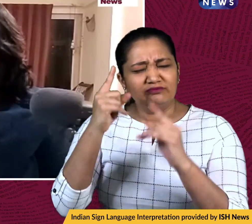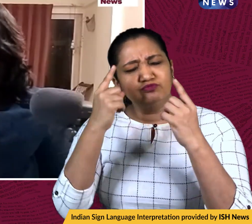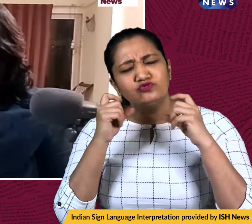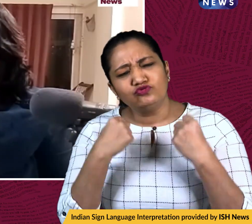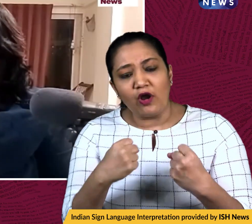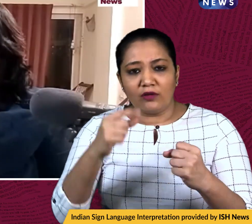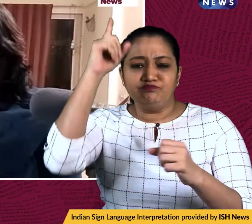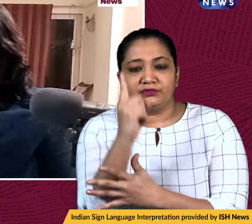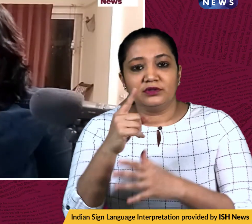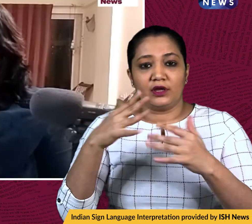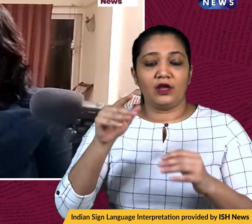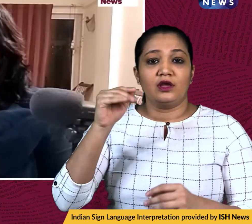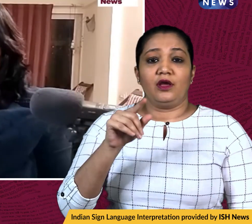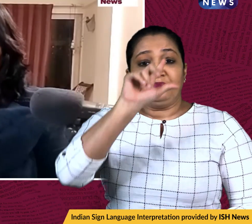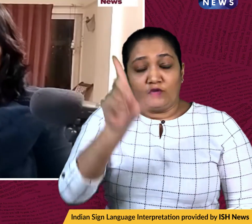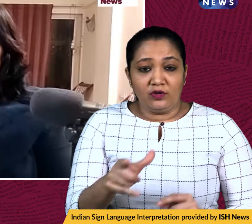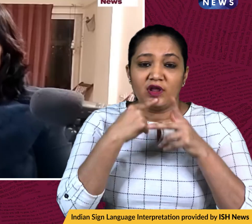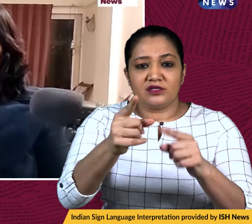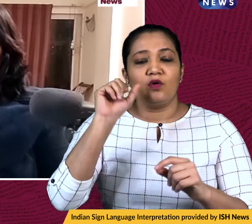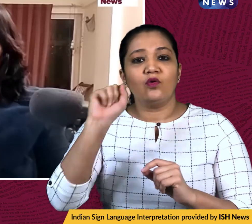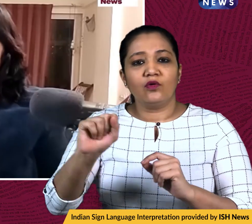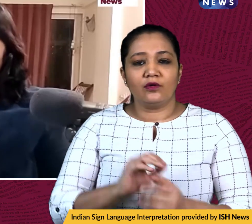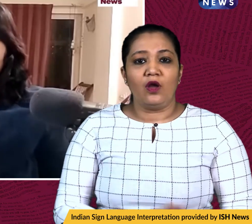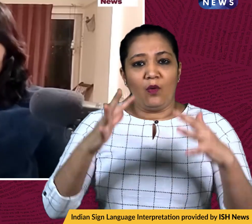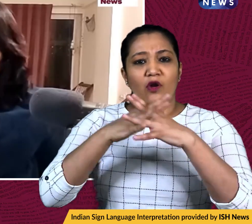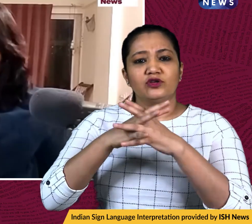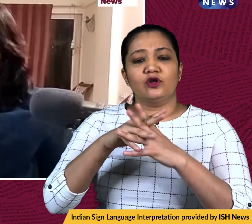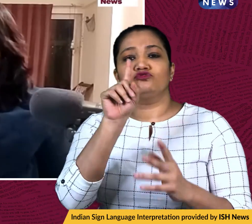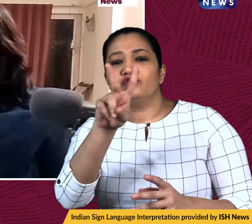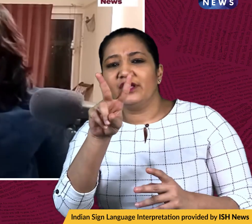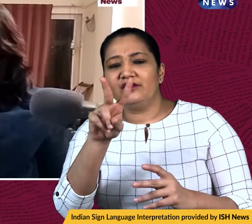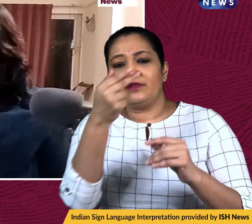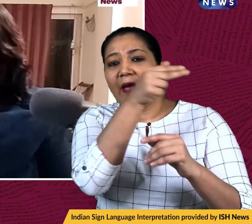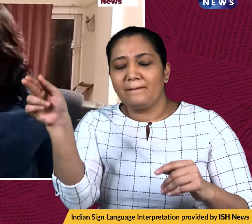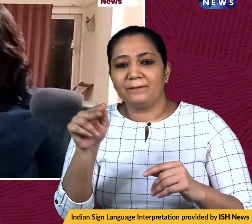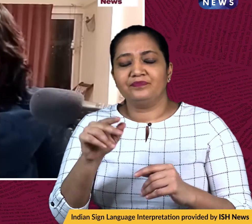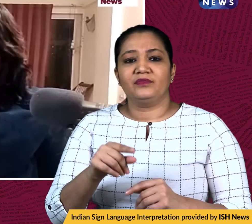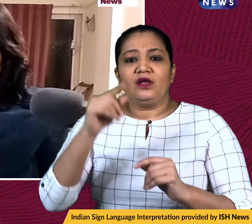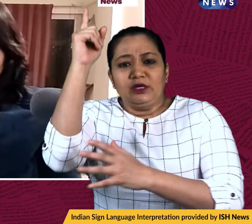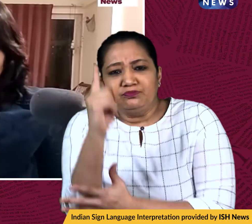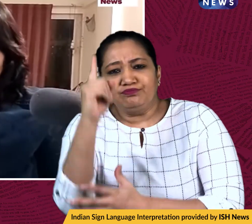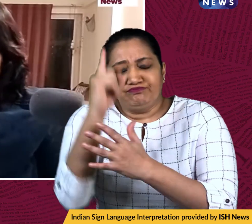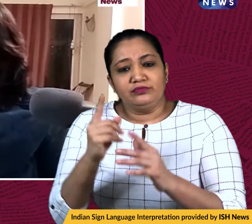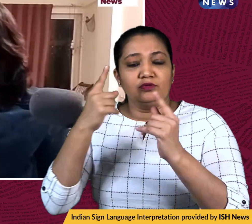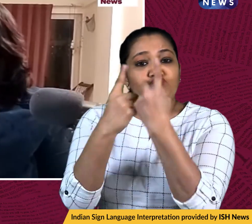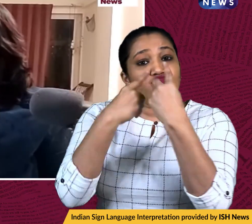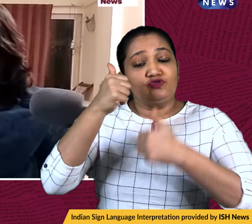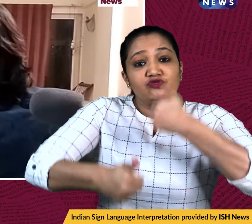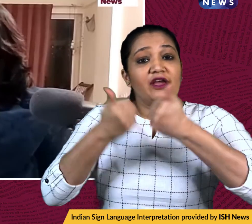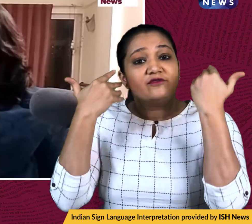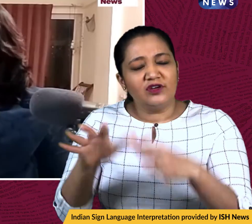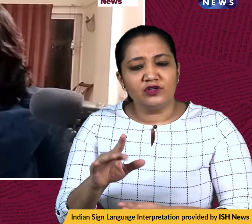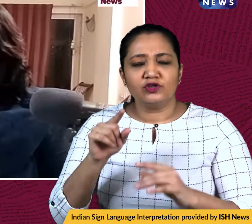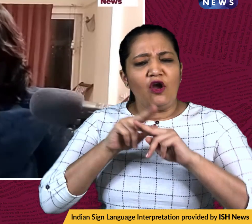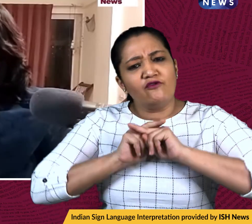this comes after North Korea confirmed on Monday that it had tested a Hwasong 12 intermediate range ballistic missile. At